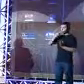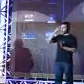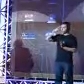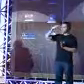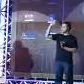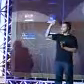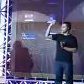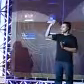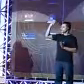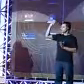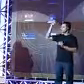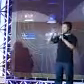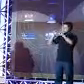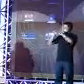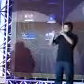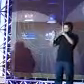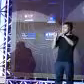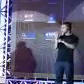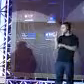human resources.